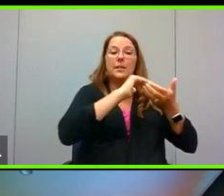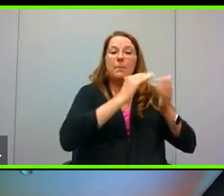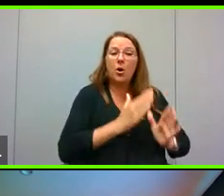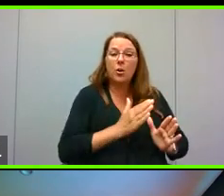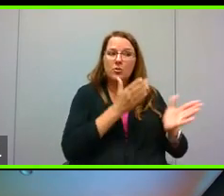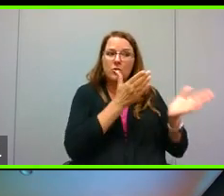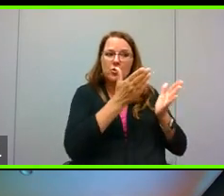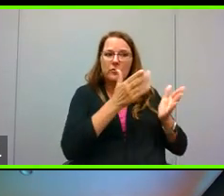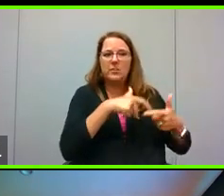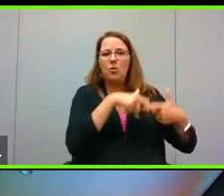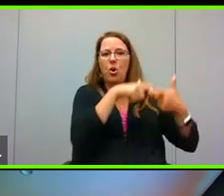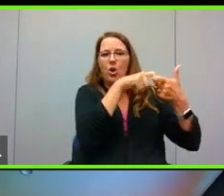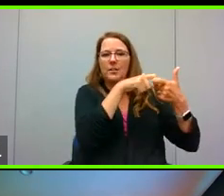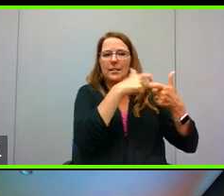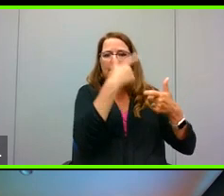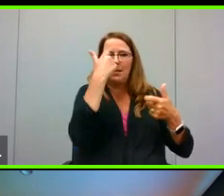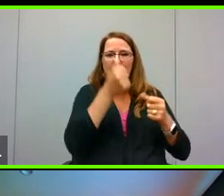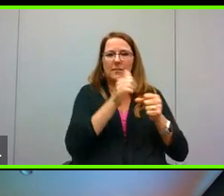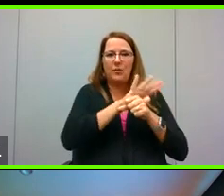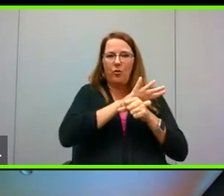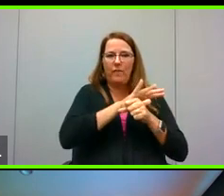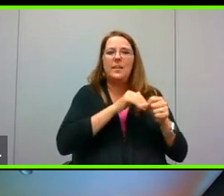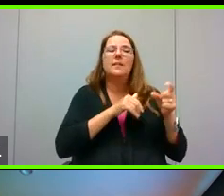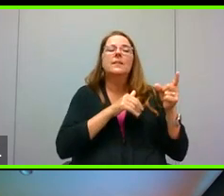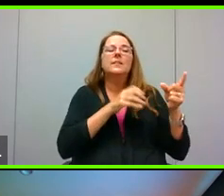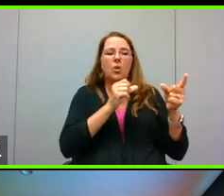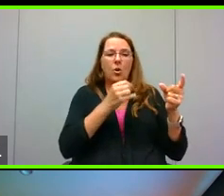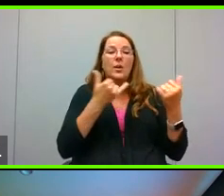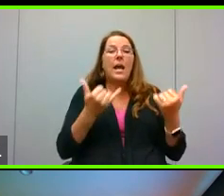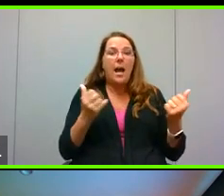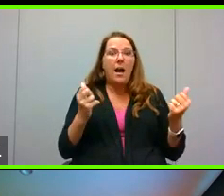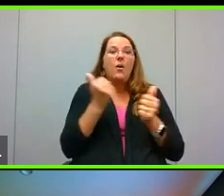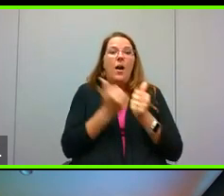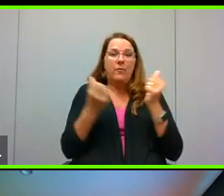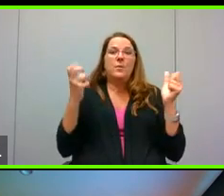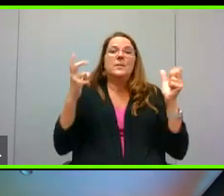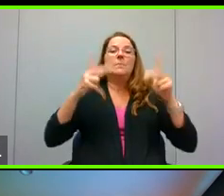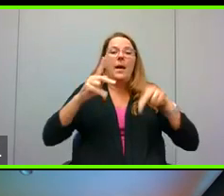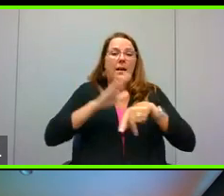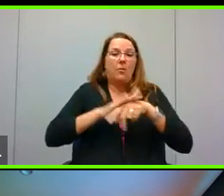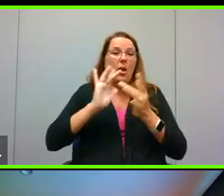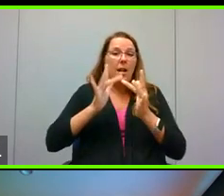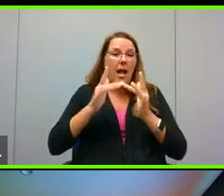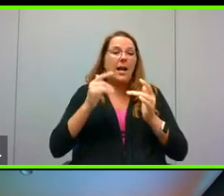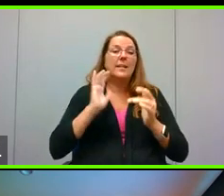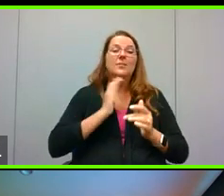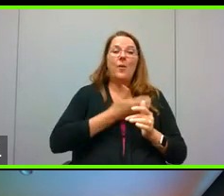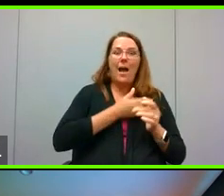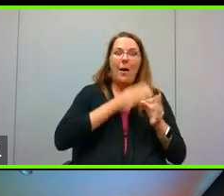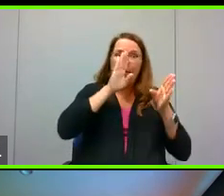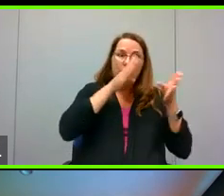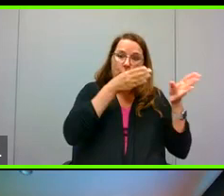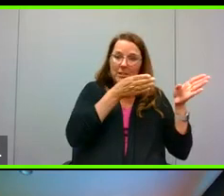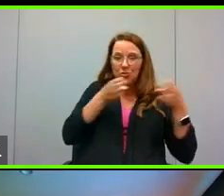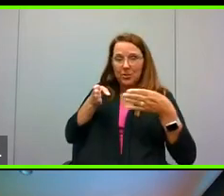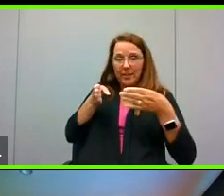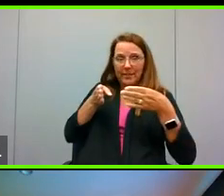be halted due to COVID. So we are coming back online. We've shifted our gears also in terms of